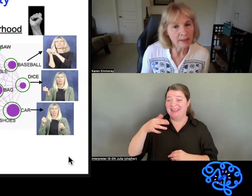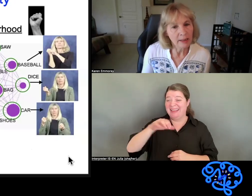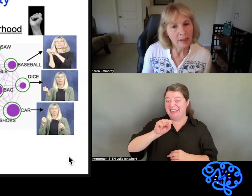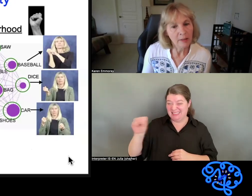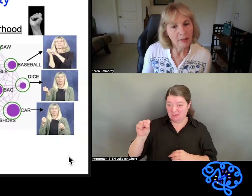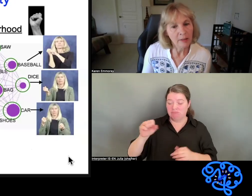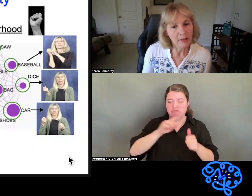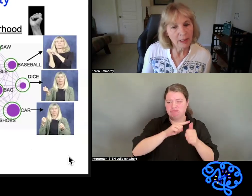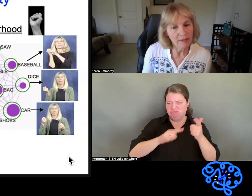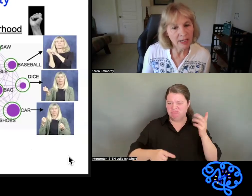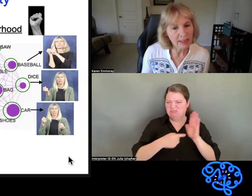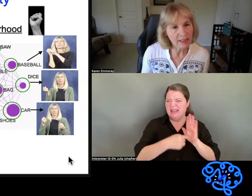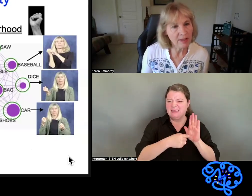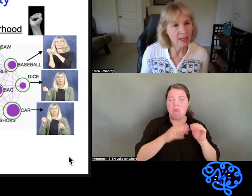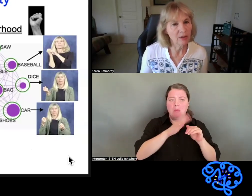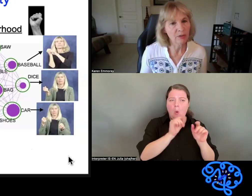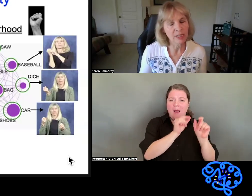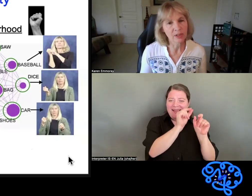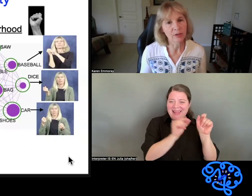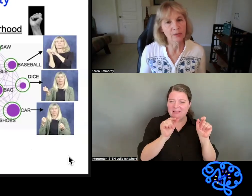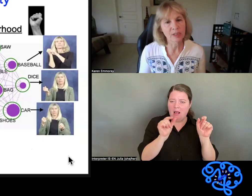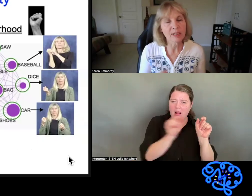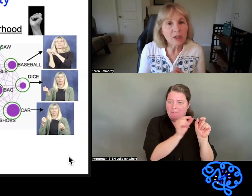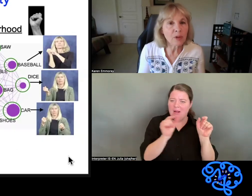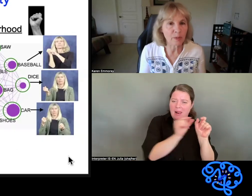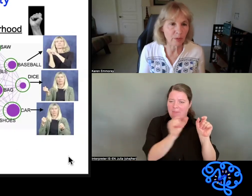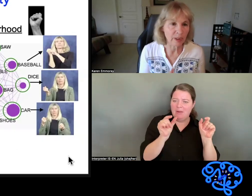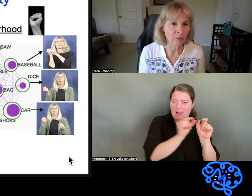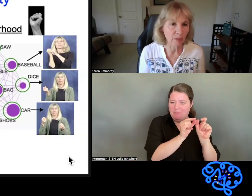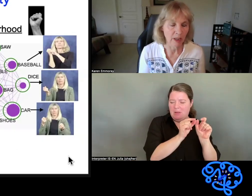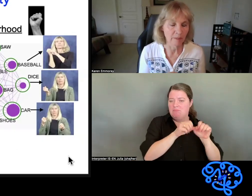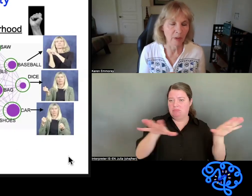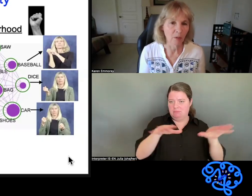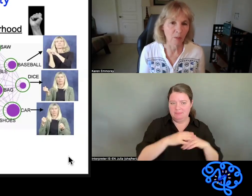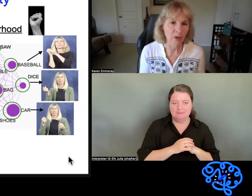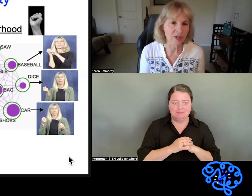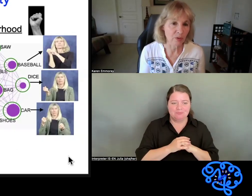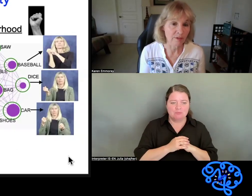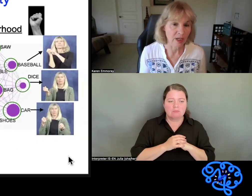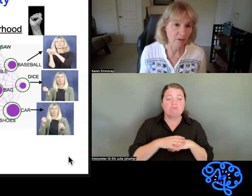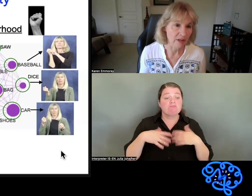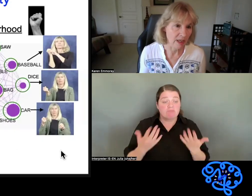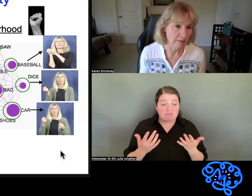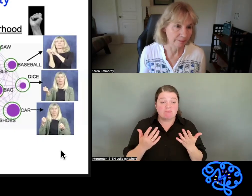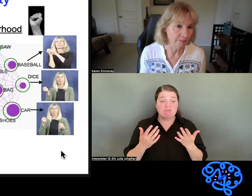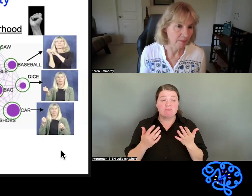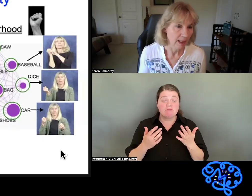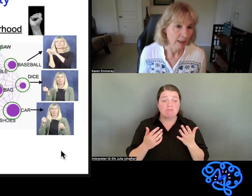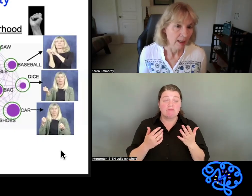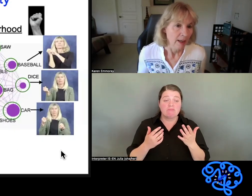And the idea is that you need to distinguish between words that sort of sound the